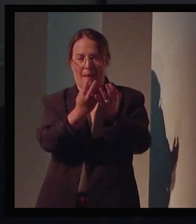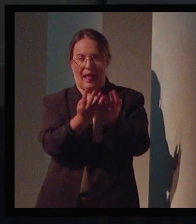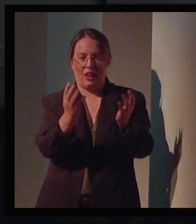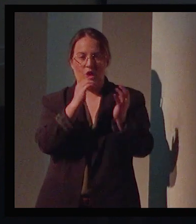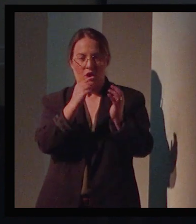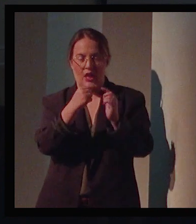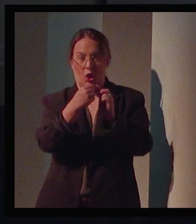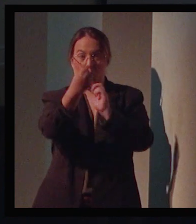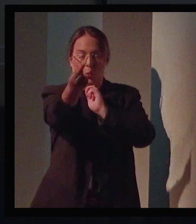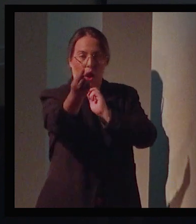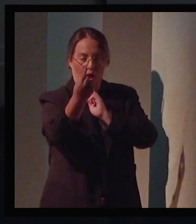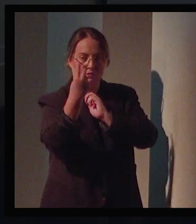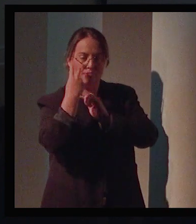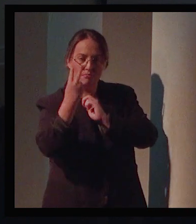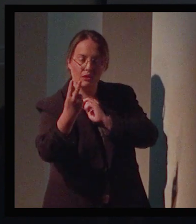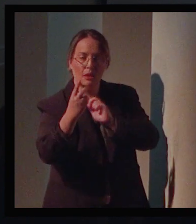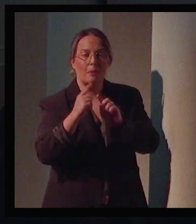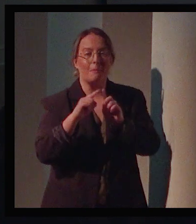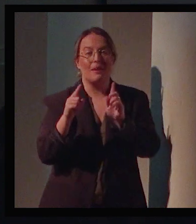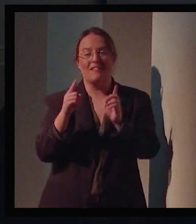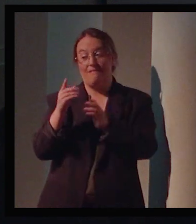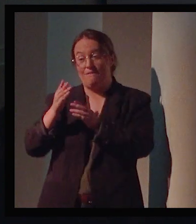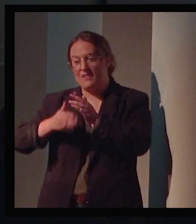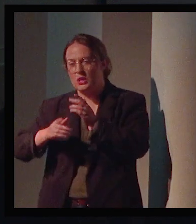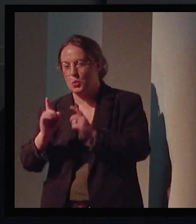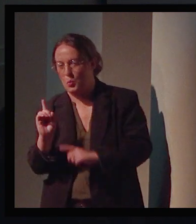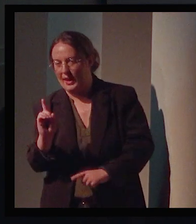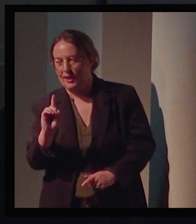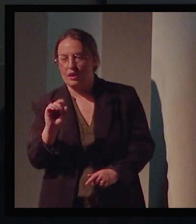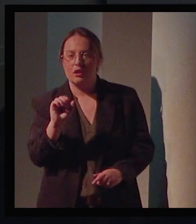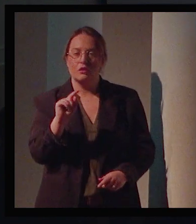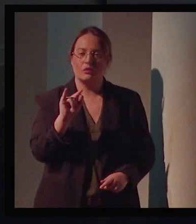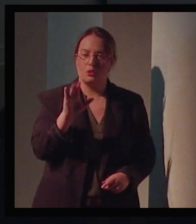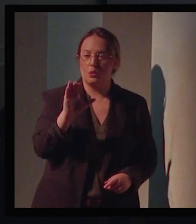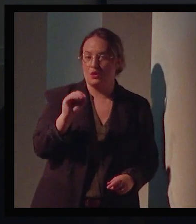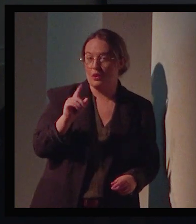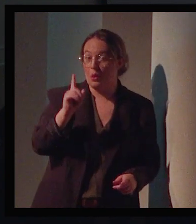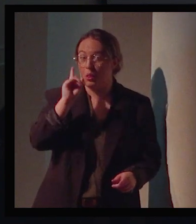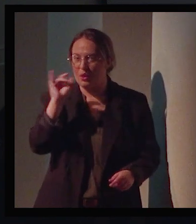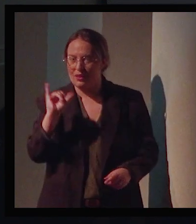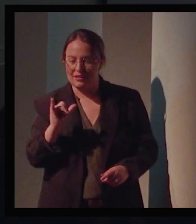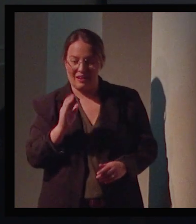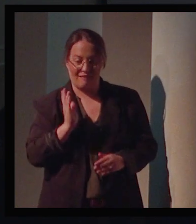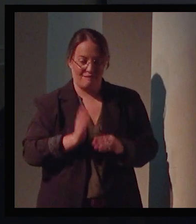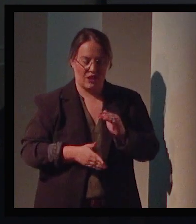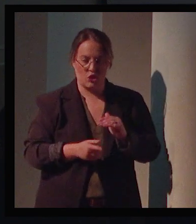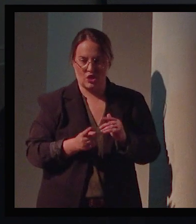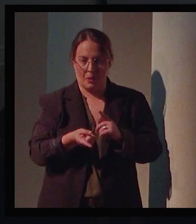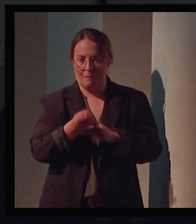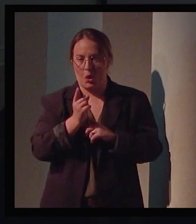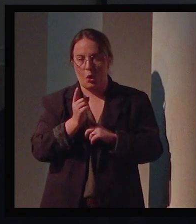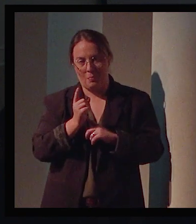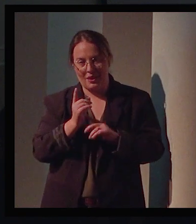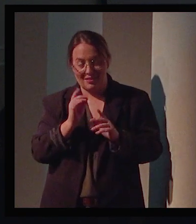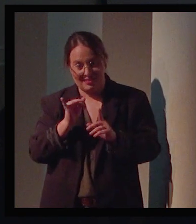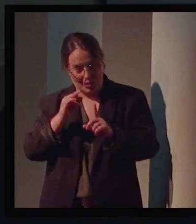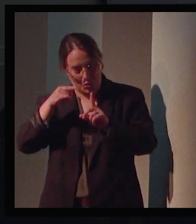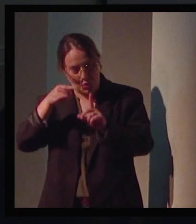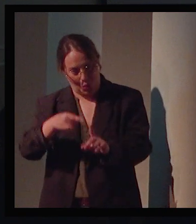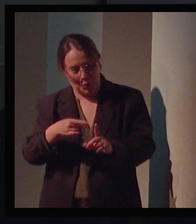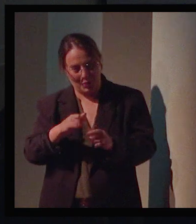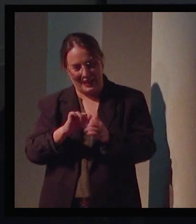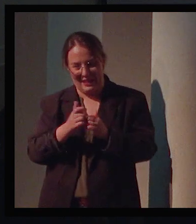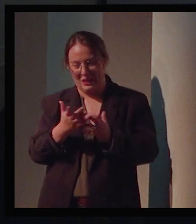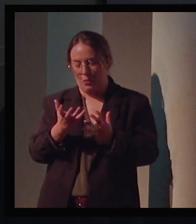back in his studio in Giverny. That they look like they were finished in an instant is part of the way they act on